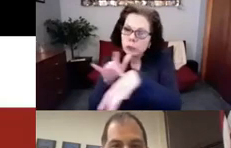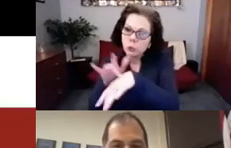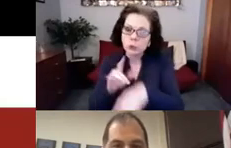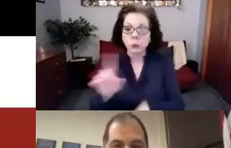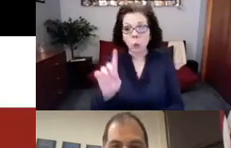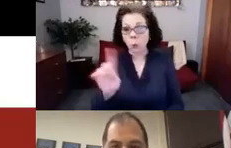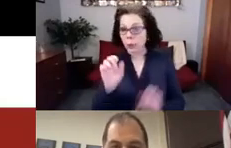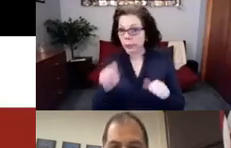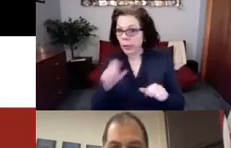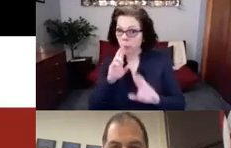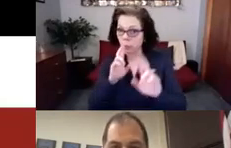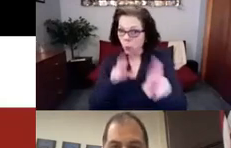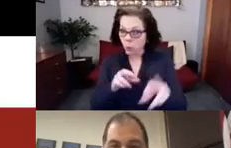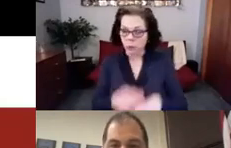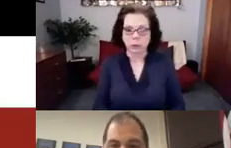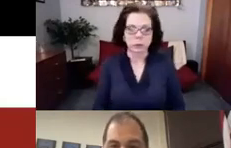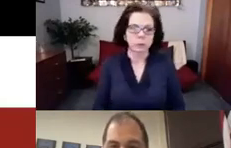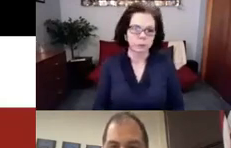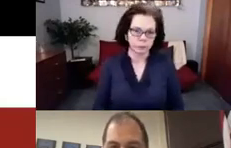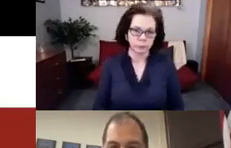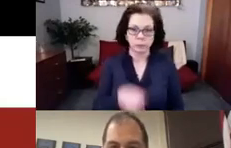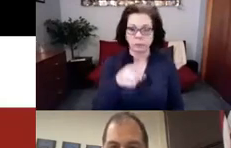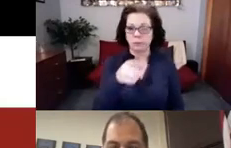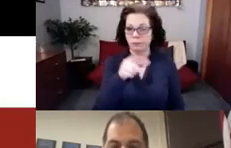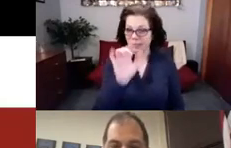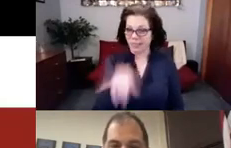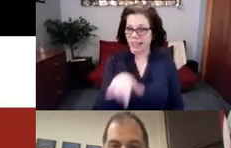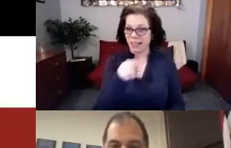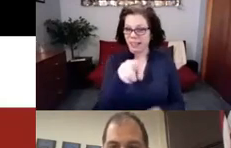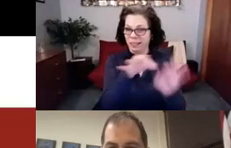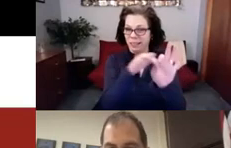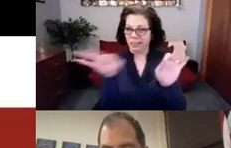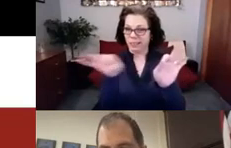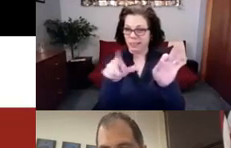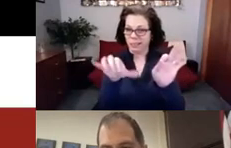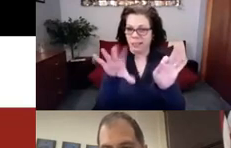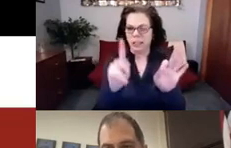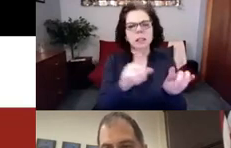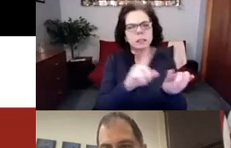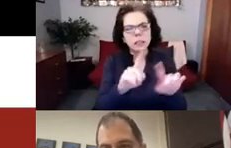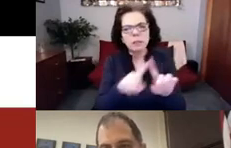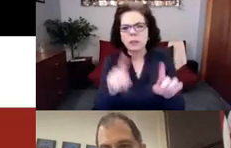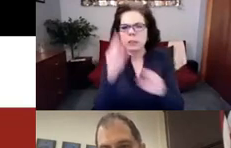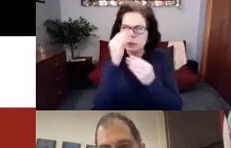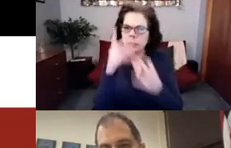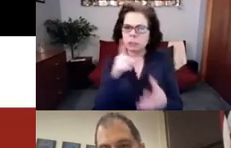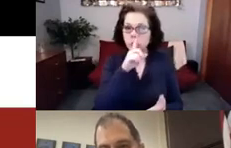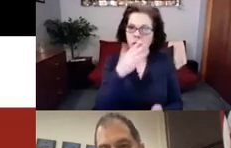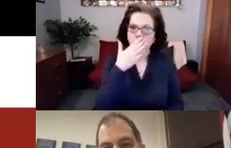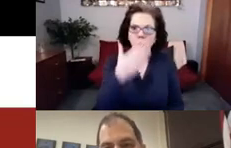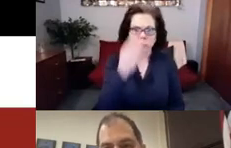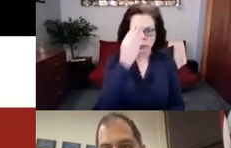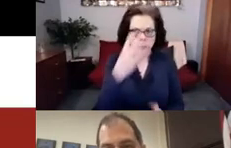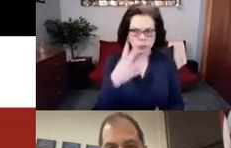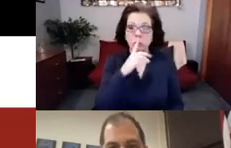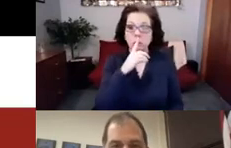things. Here is the link if you wish to check that out. There's all sorts of helpful information there, which is updated on